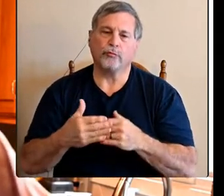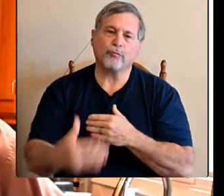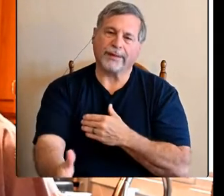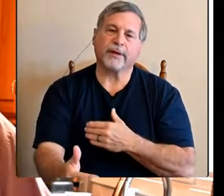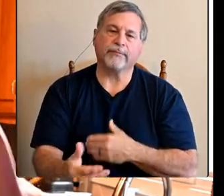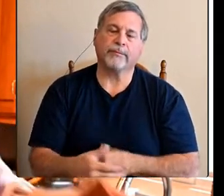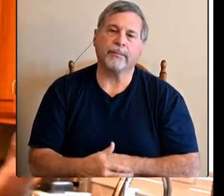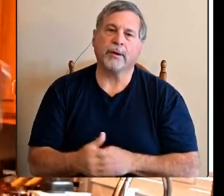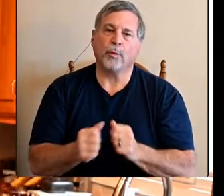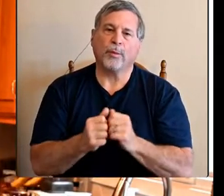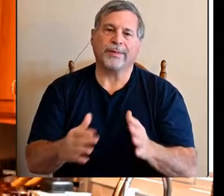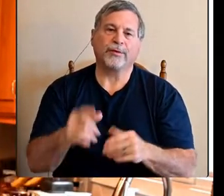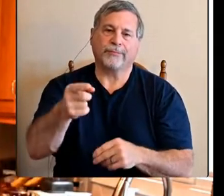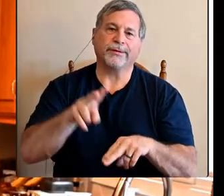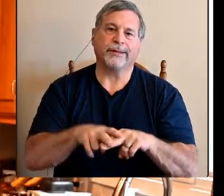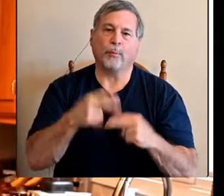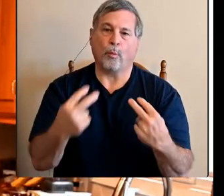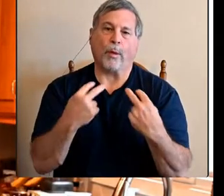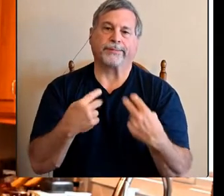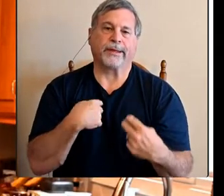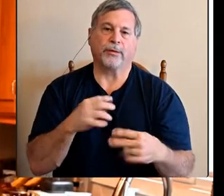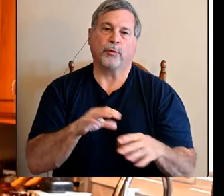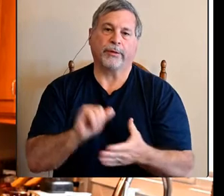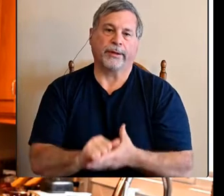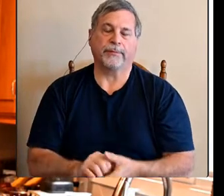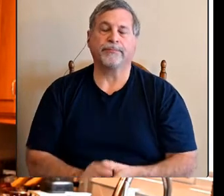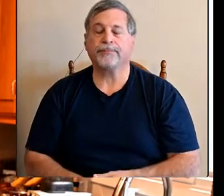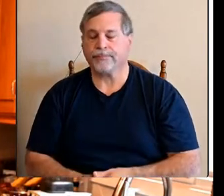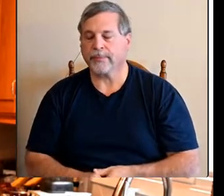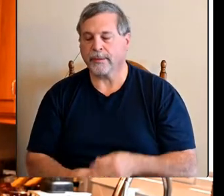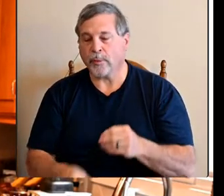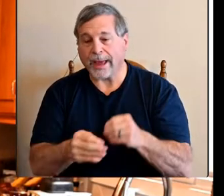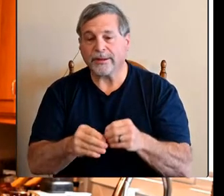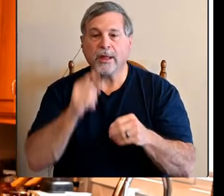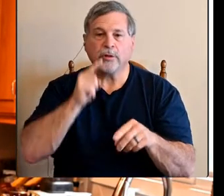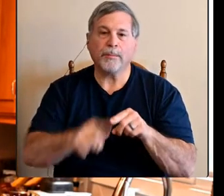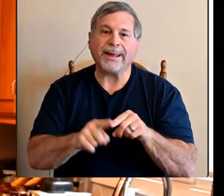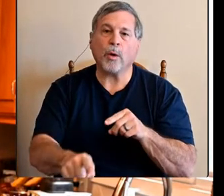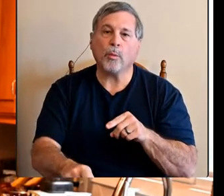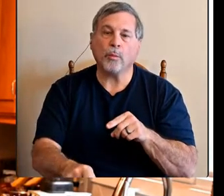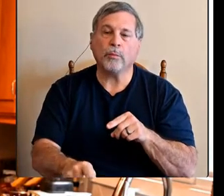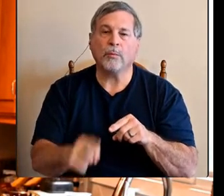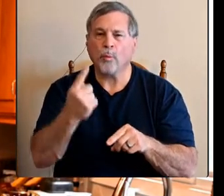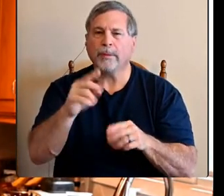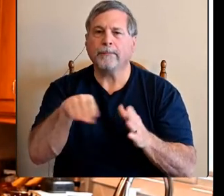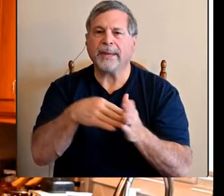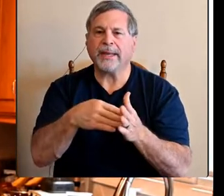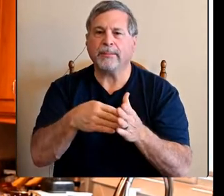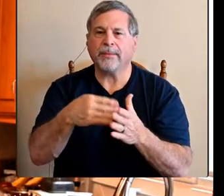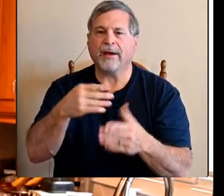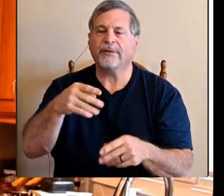without having you sit around and watch all that now we're going to have tomatoes I've got about one medium tomato that I've diced